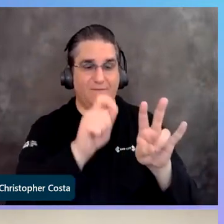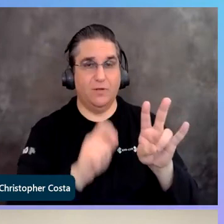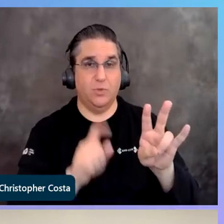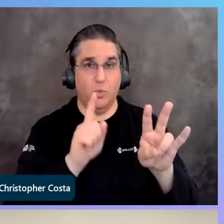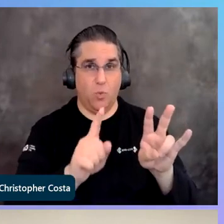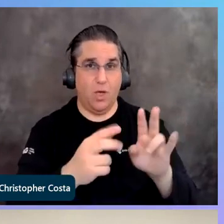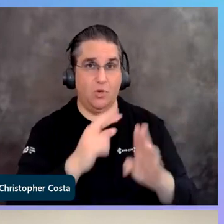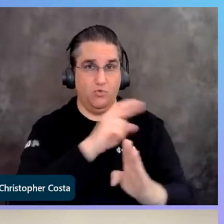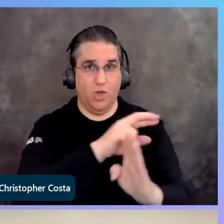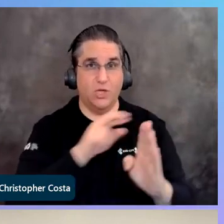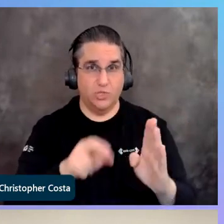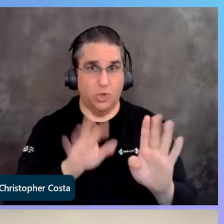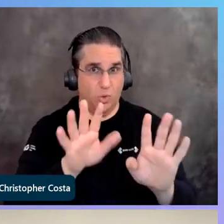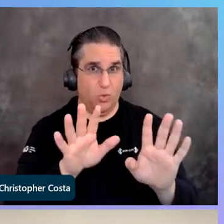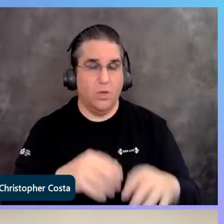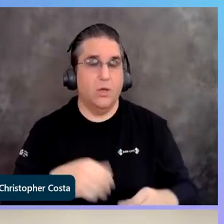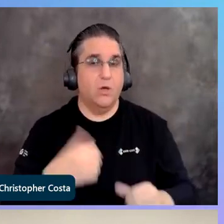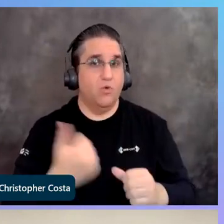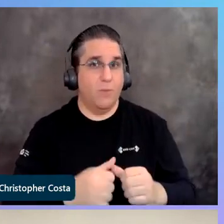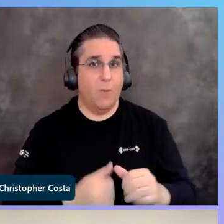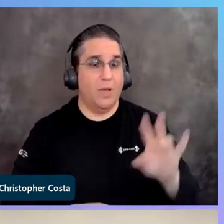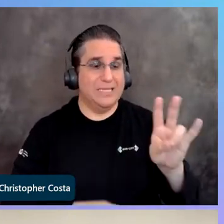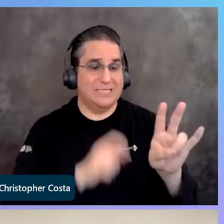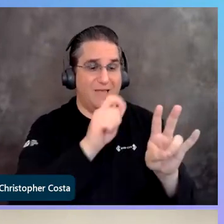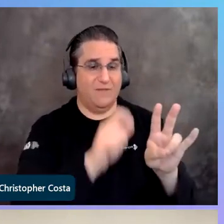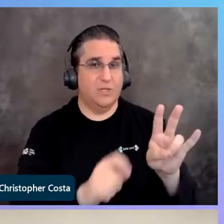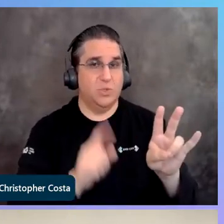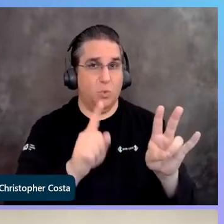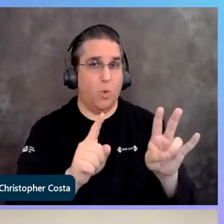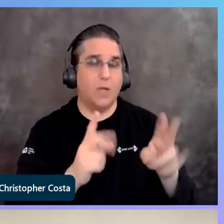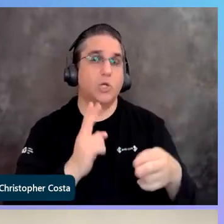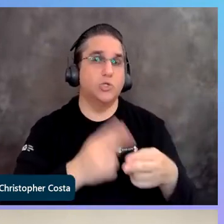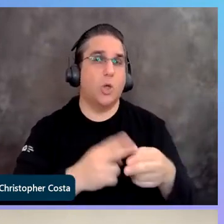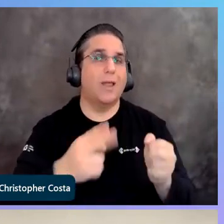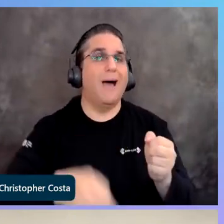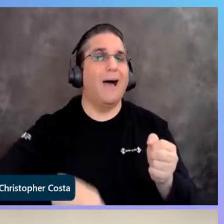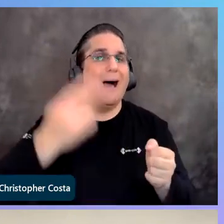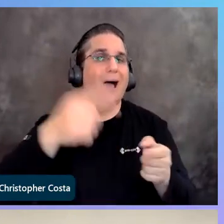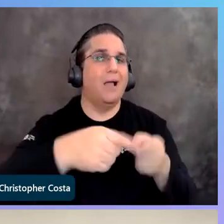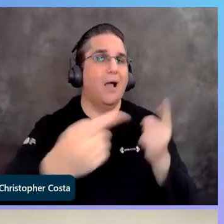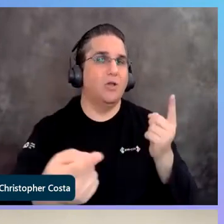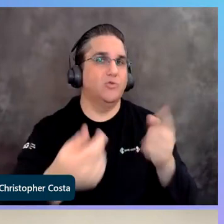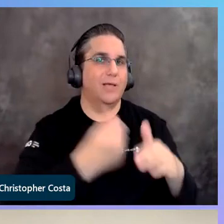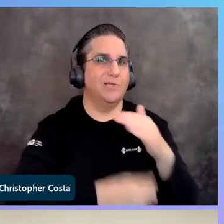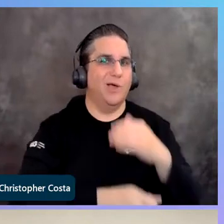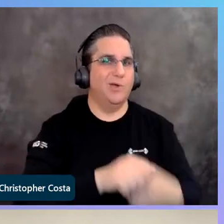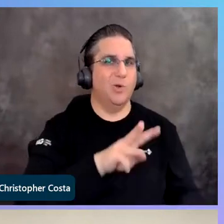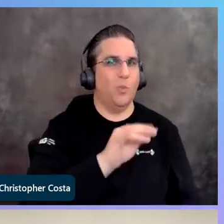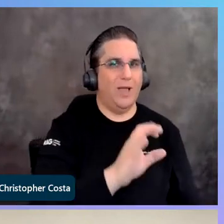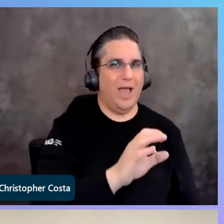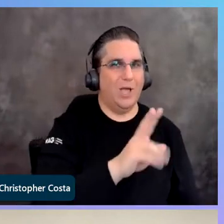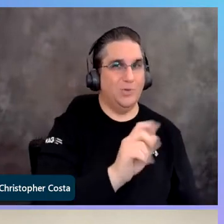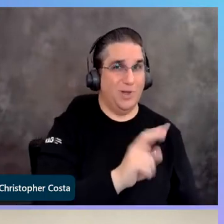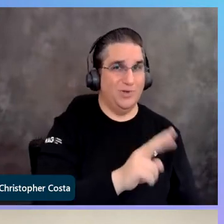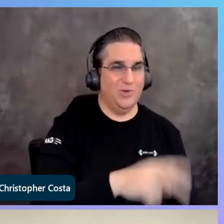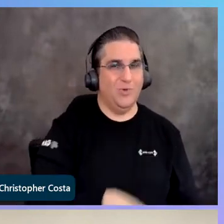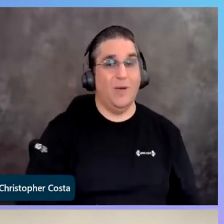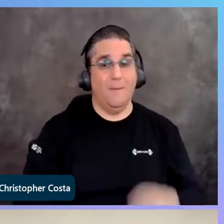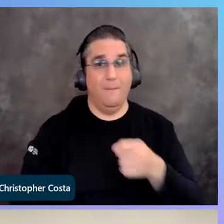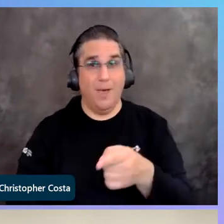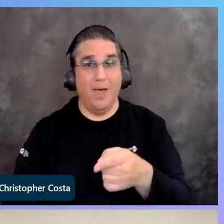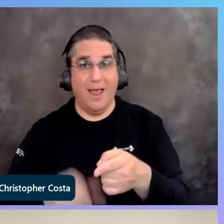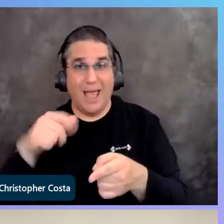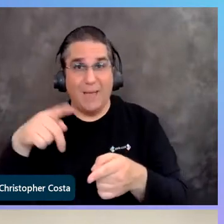example, remember, 7:1 is considered high contrast in 2.2, but this design still